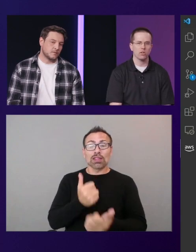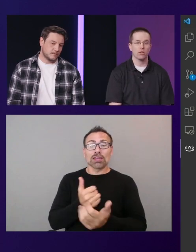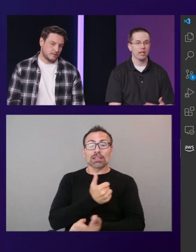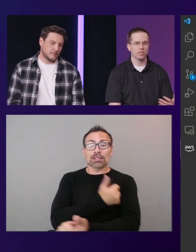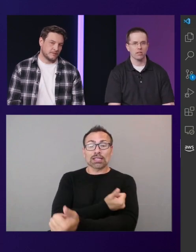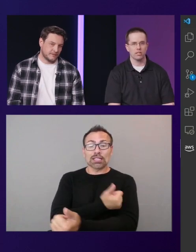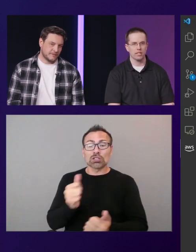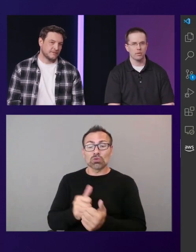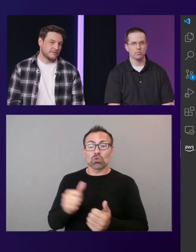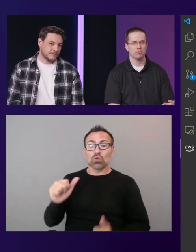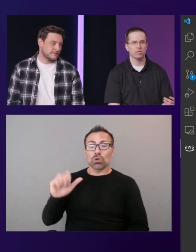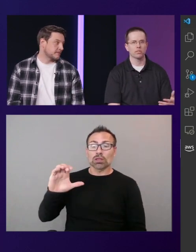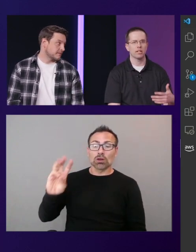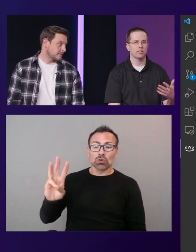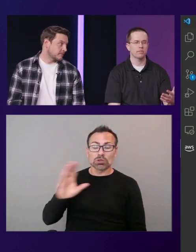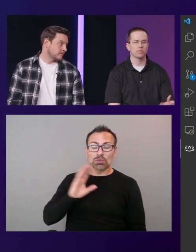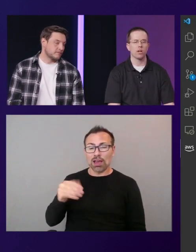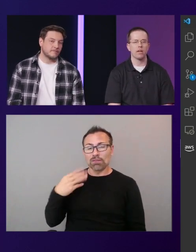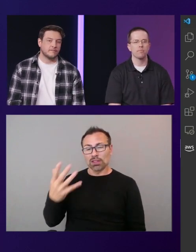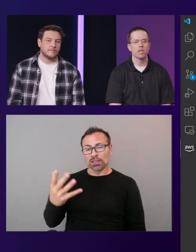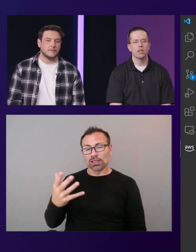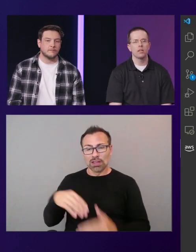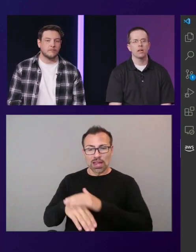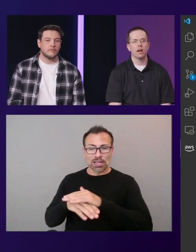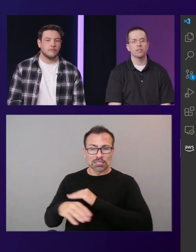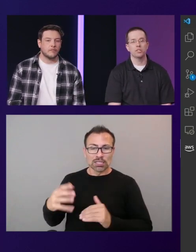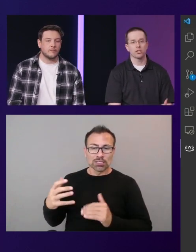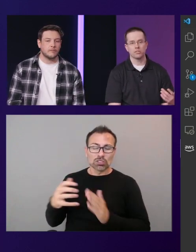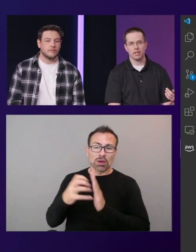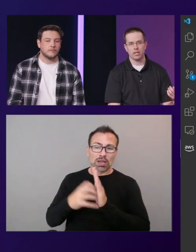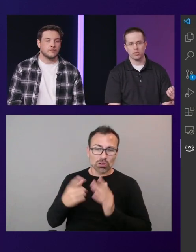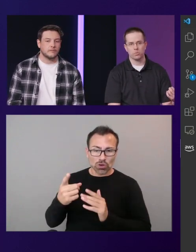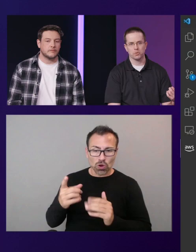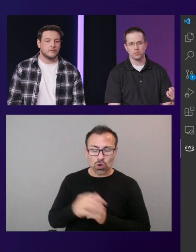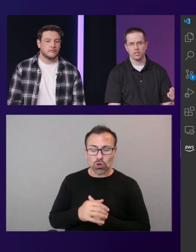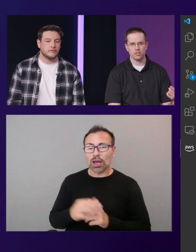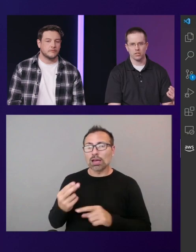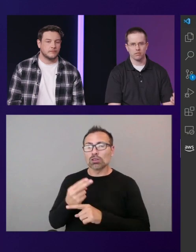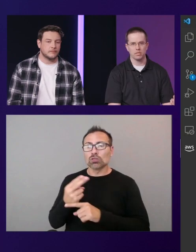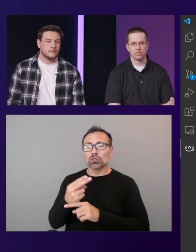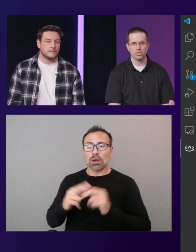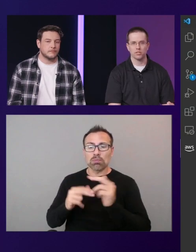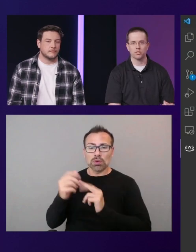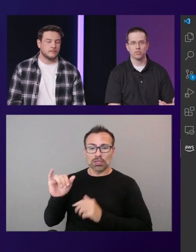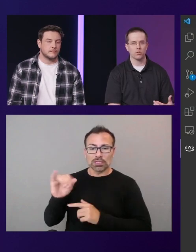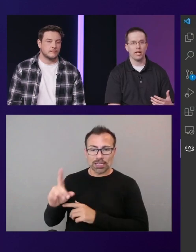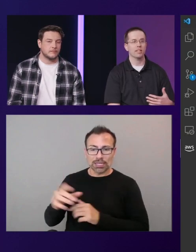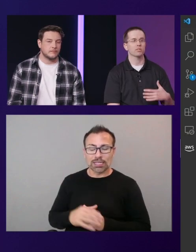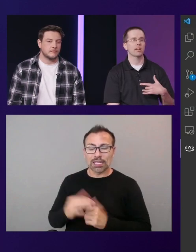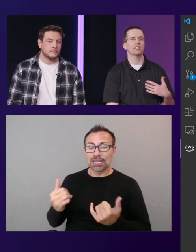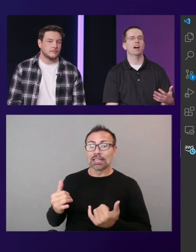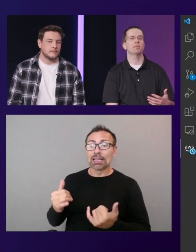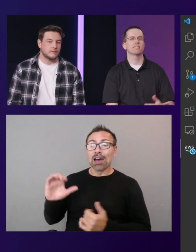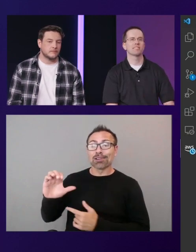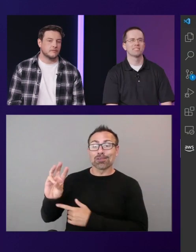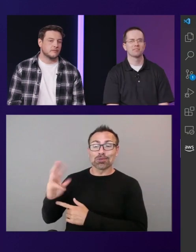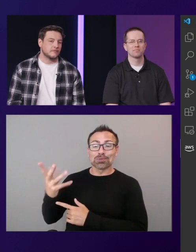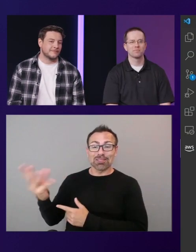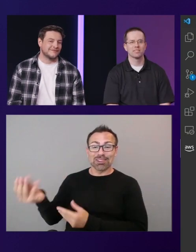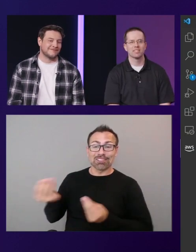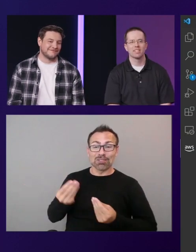to my code. I actually authenticated with my builder ID, if you saw that. And then you're going to see I've got Code Whisperer ready to start giving me suggestions. So I get to write